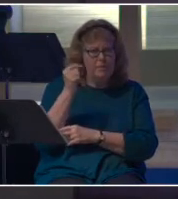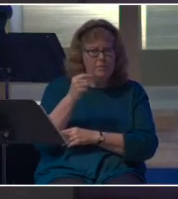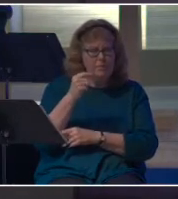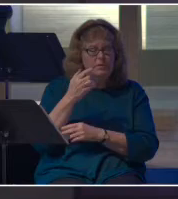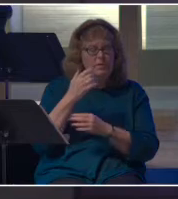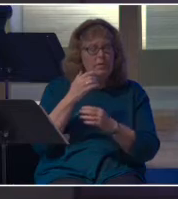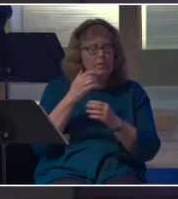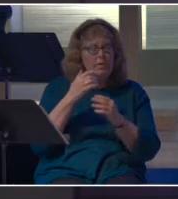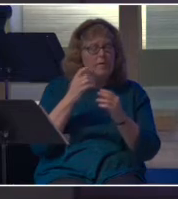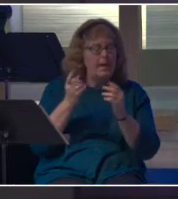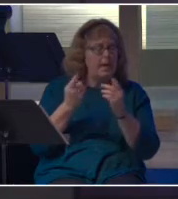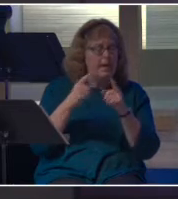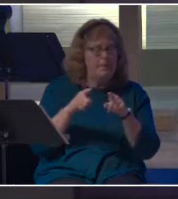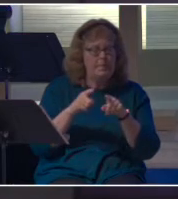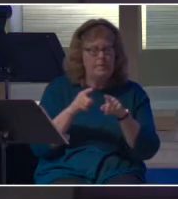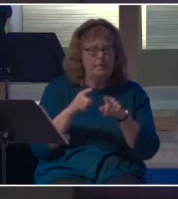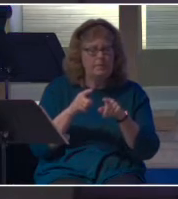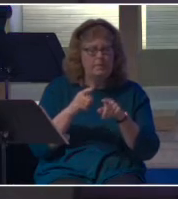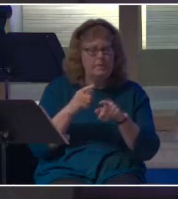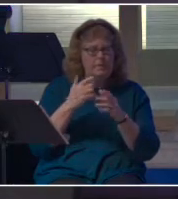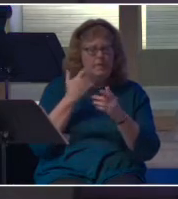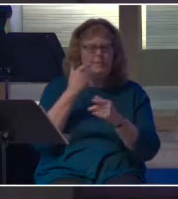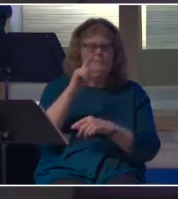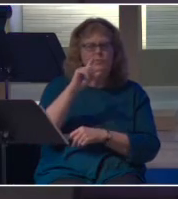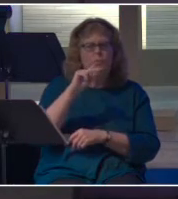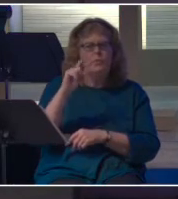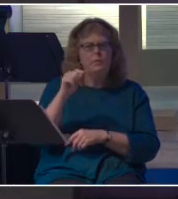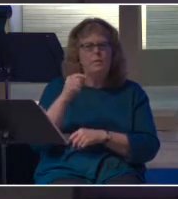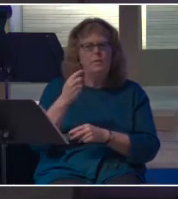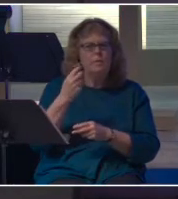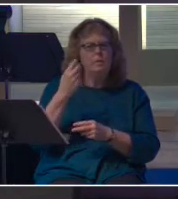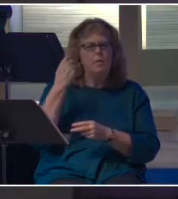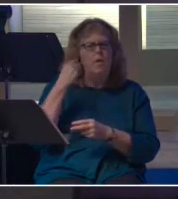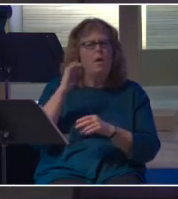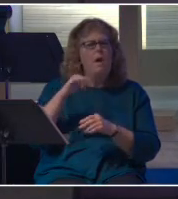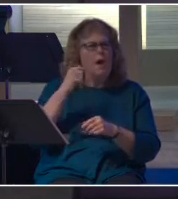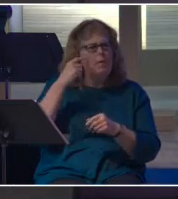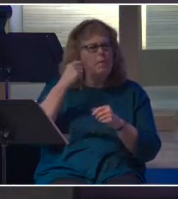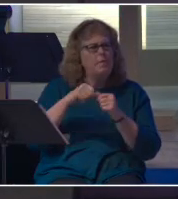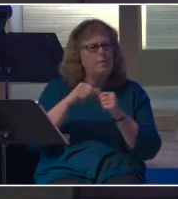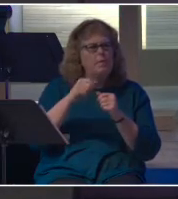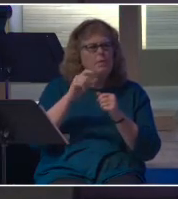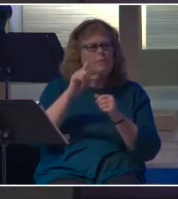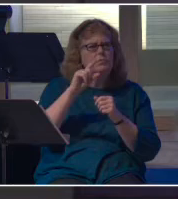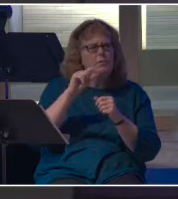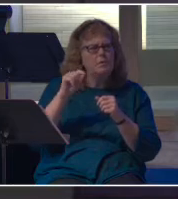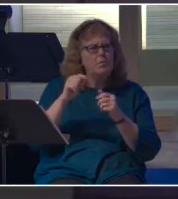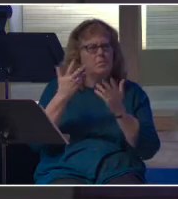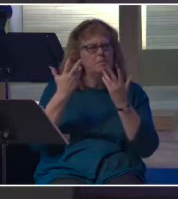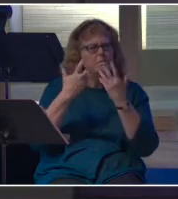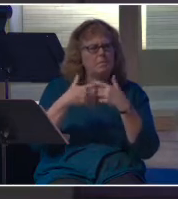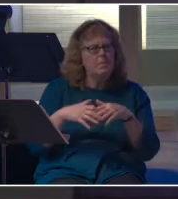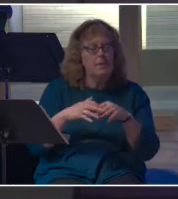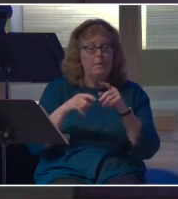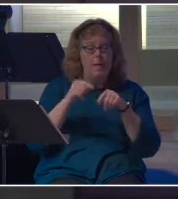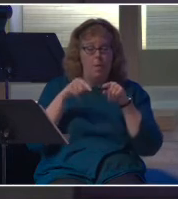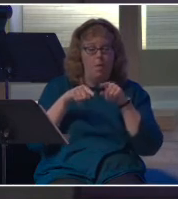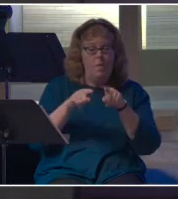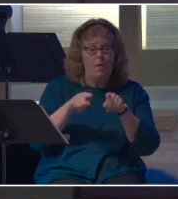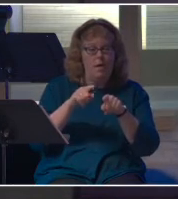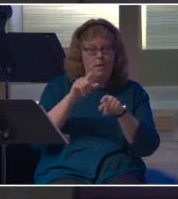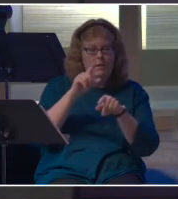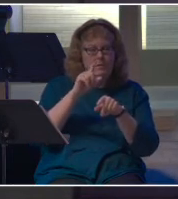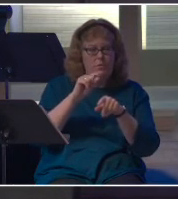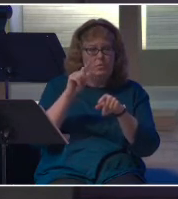looking back in Visions 2020, you can go, "Oh, I saw the Lord and He worked all those pieces out"? But when you're in the